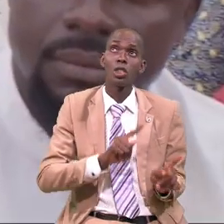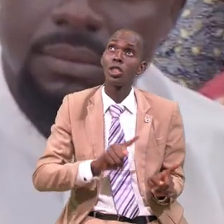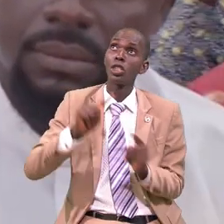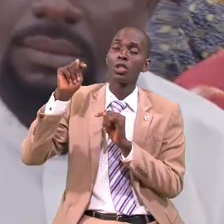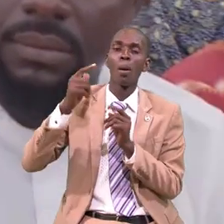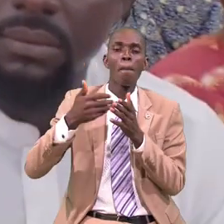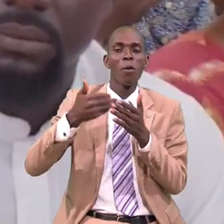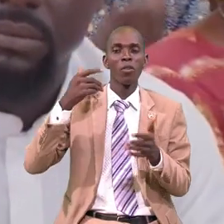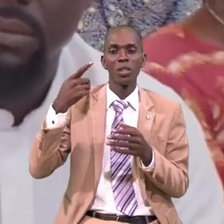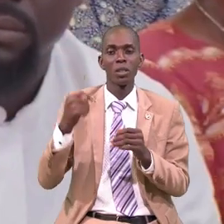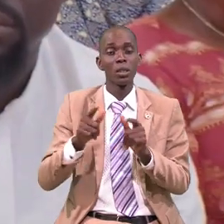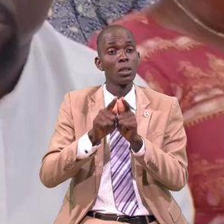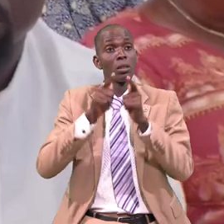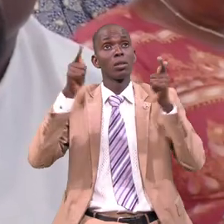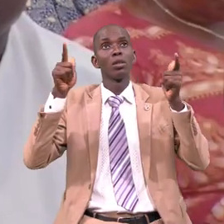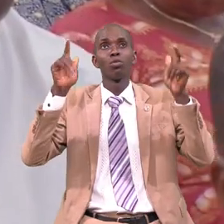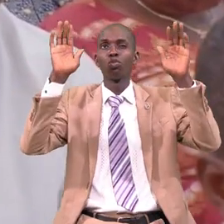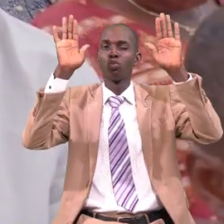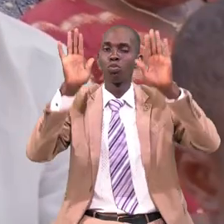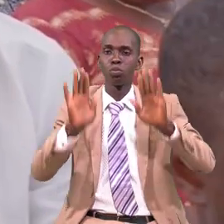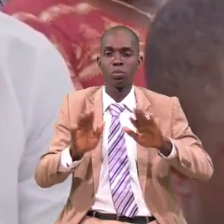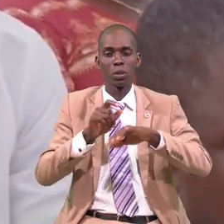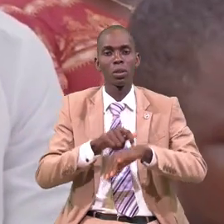great tribulation.